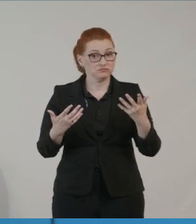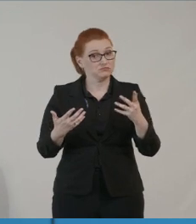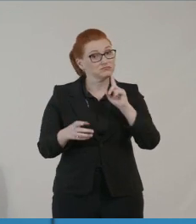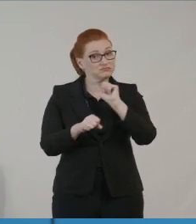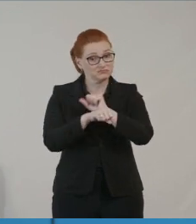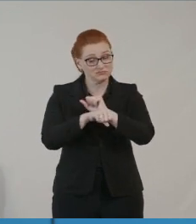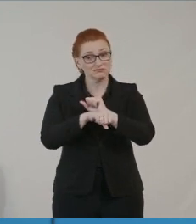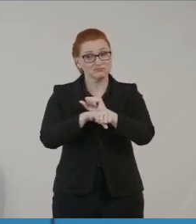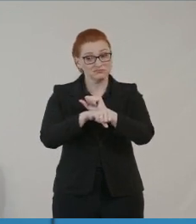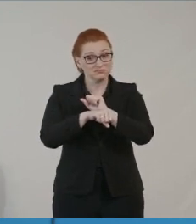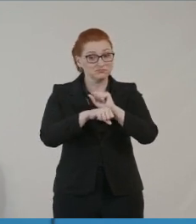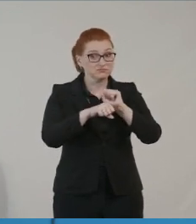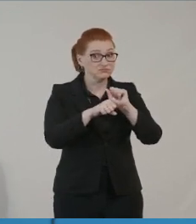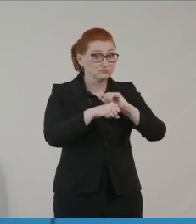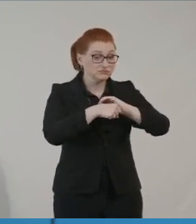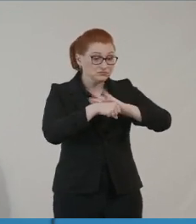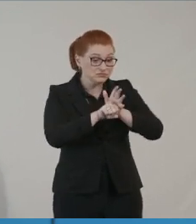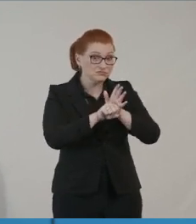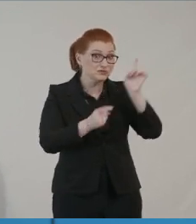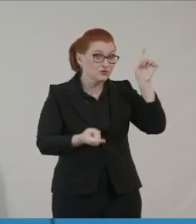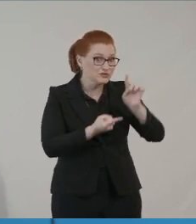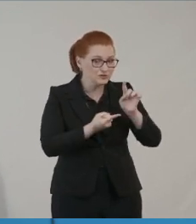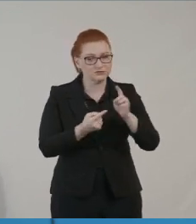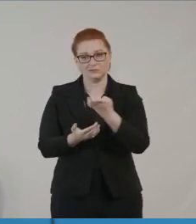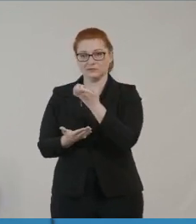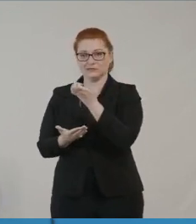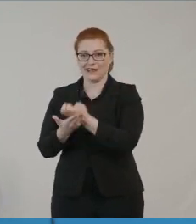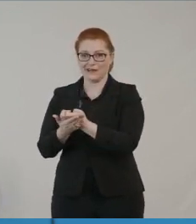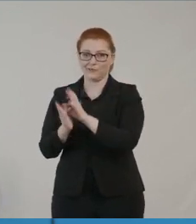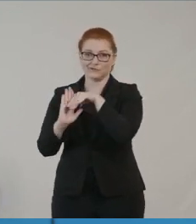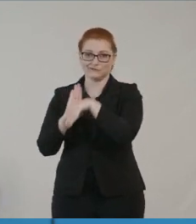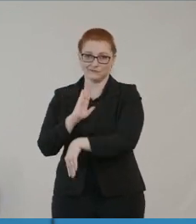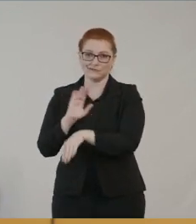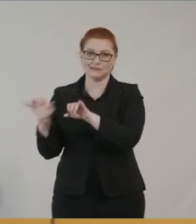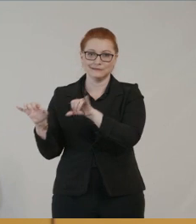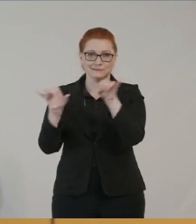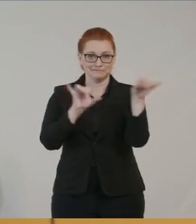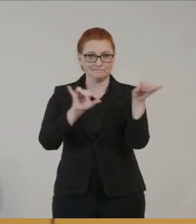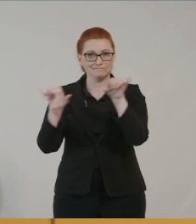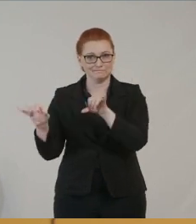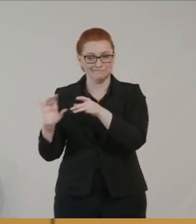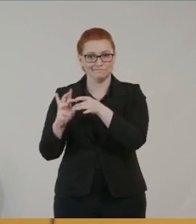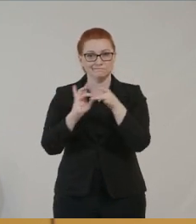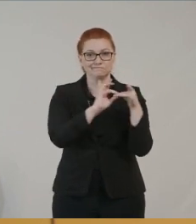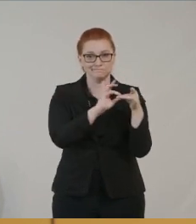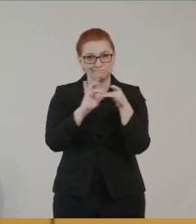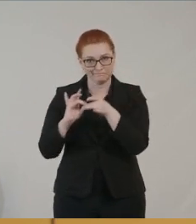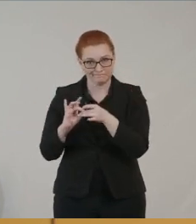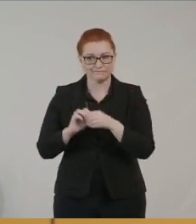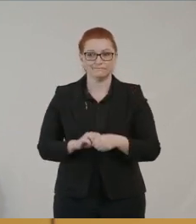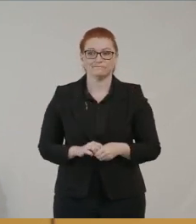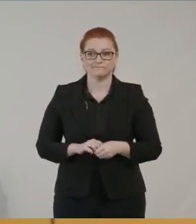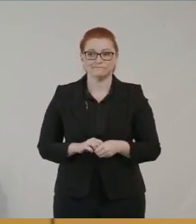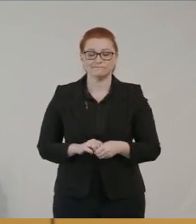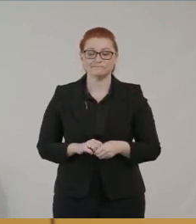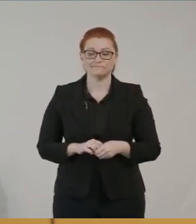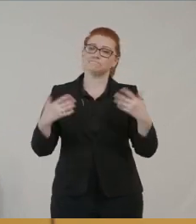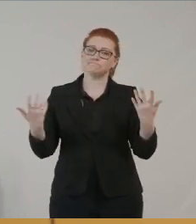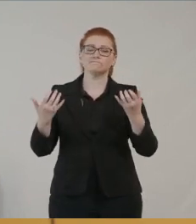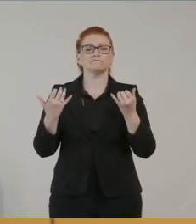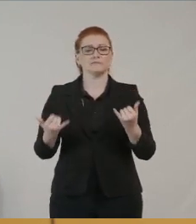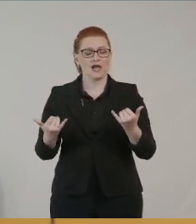the spread and to dim the economic light. So let's talk about what's best